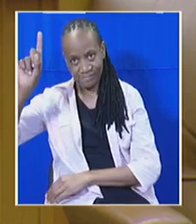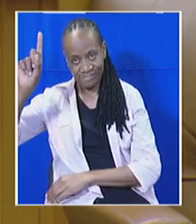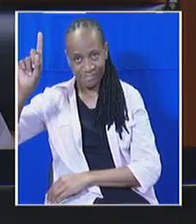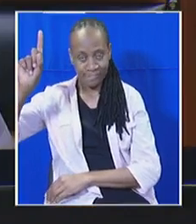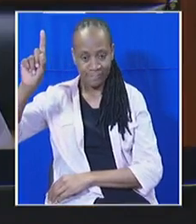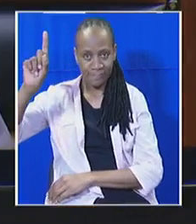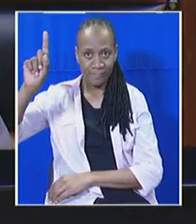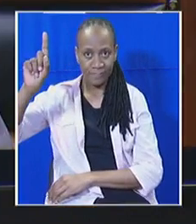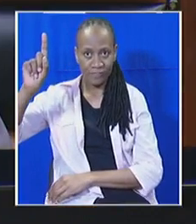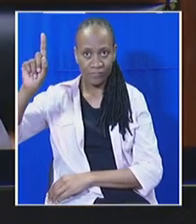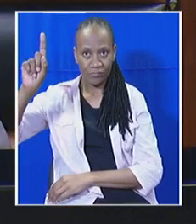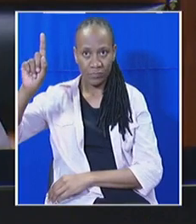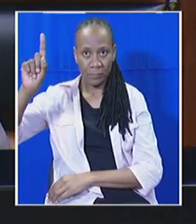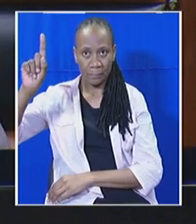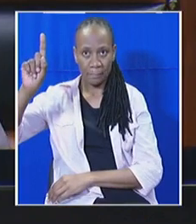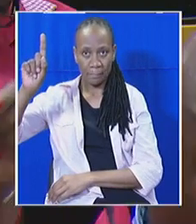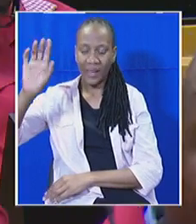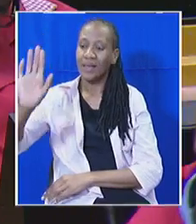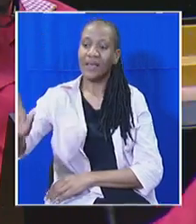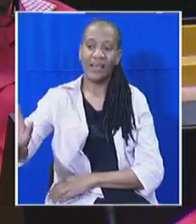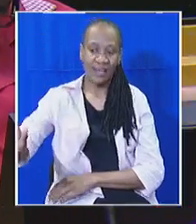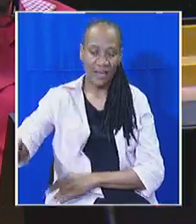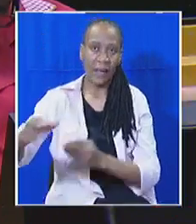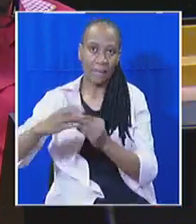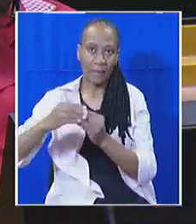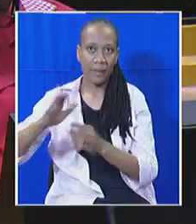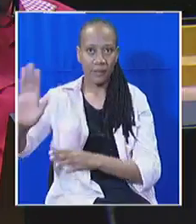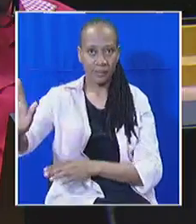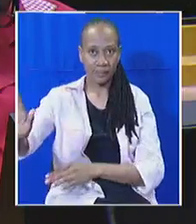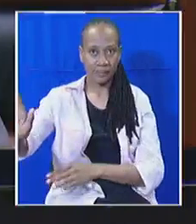No. I don't think you heard what I said. Honorable member,